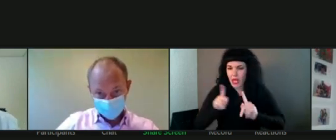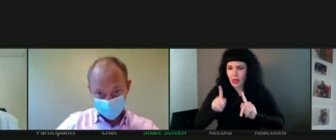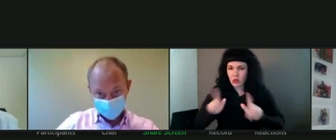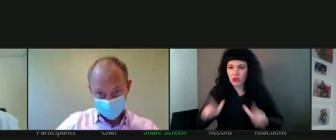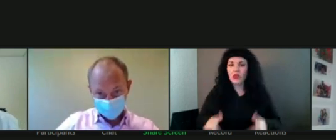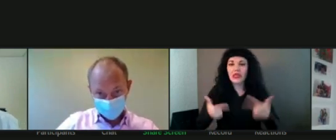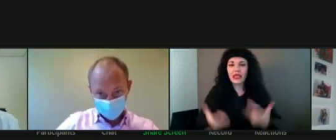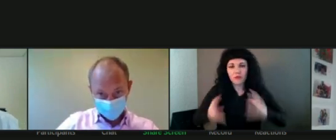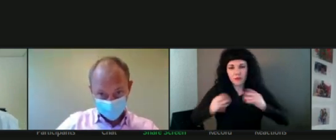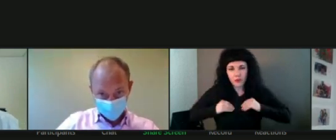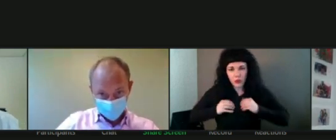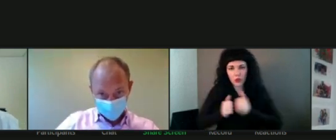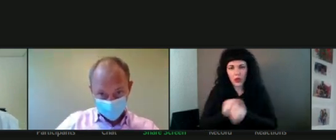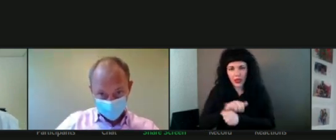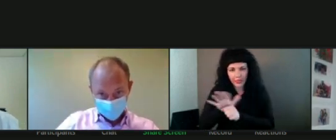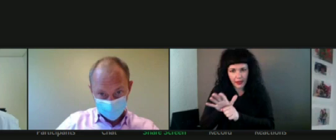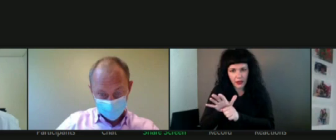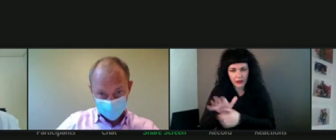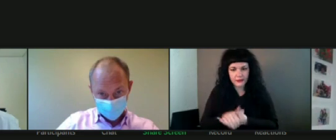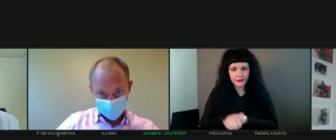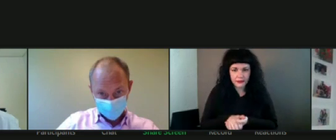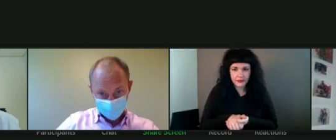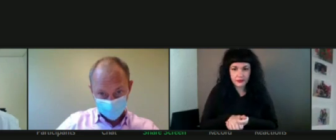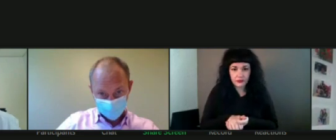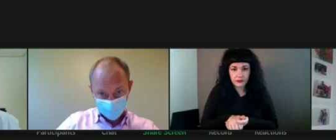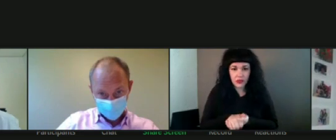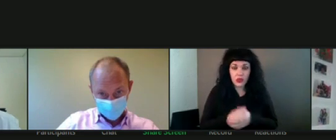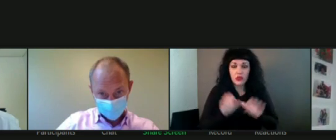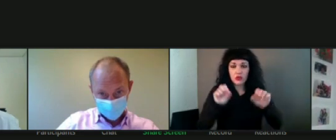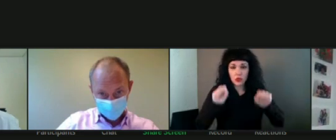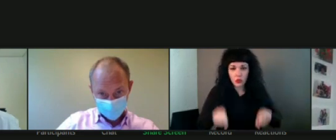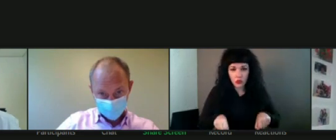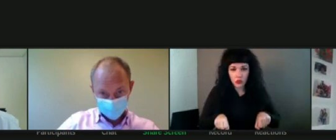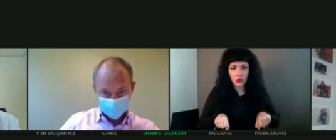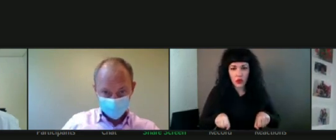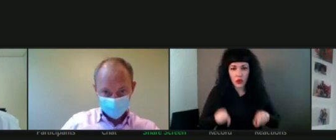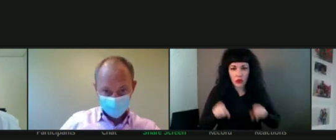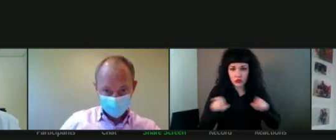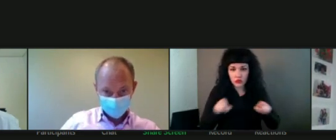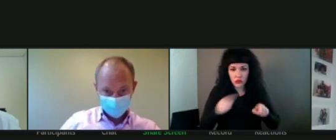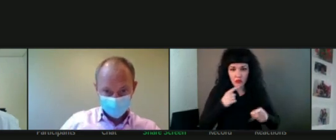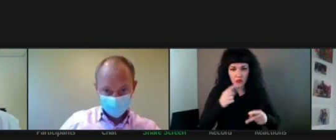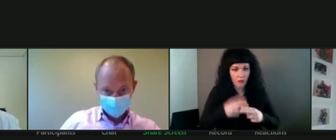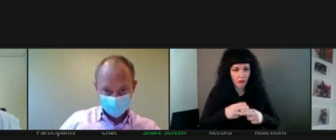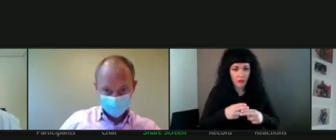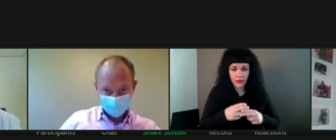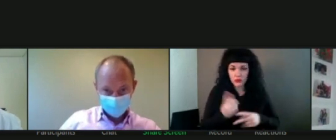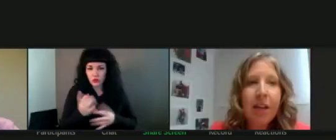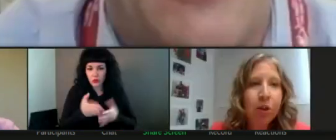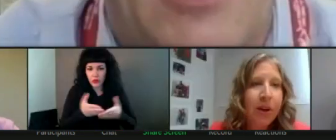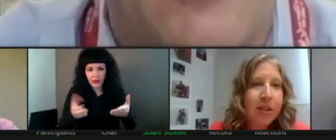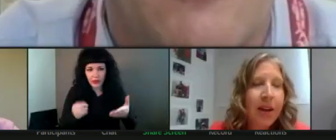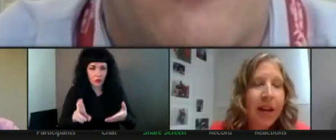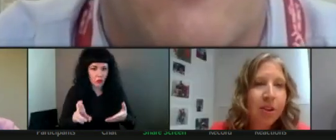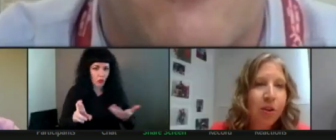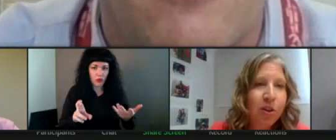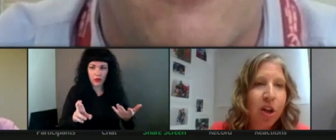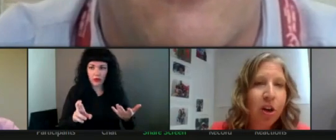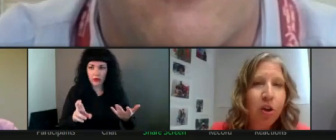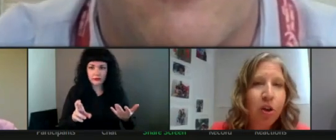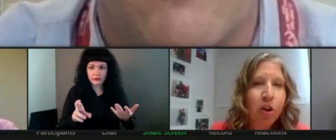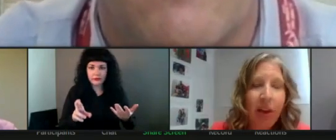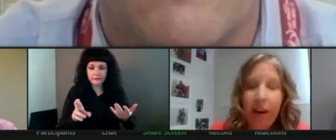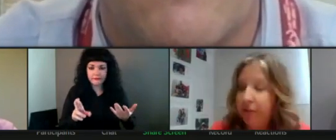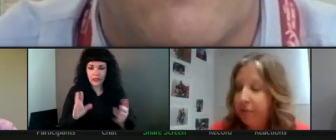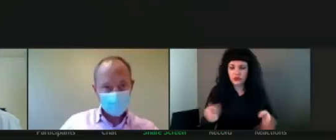parent and person should know of how we live with COVID? Yeah, I mean, and then Dr. Bryce, I'm going to ask